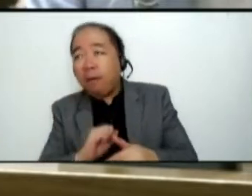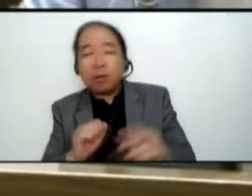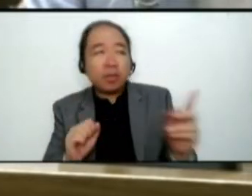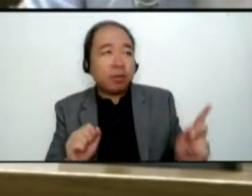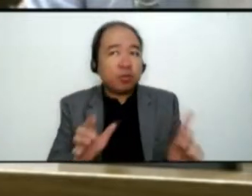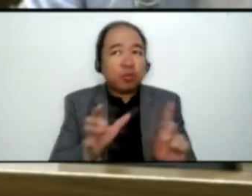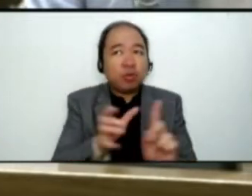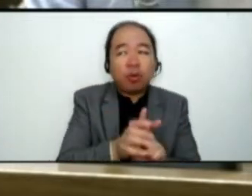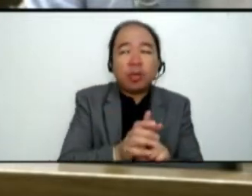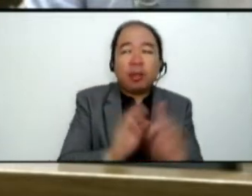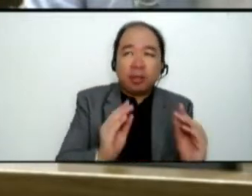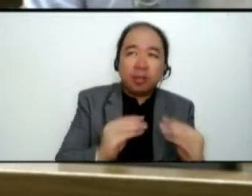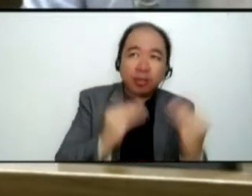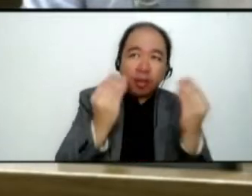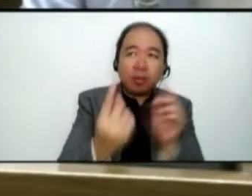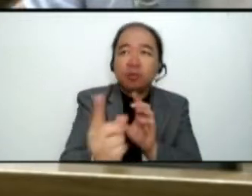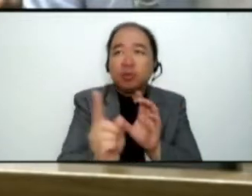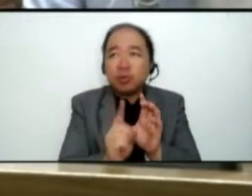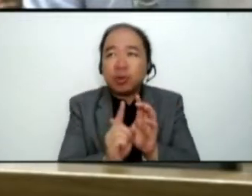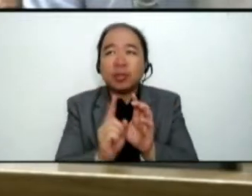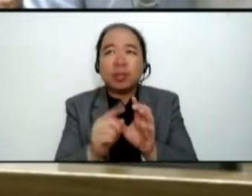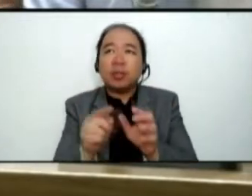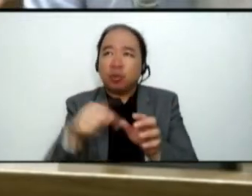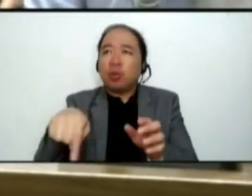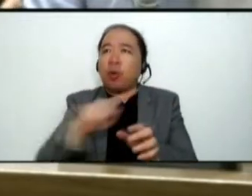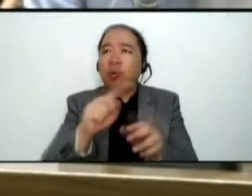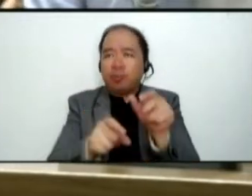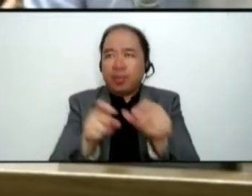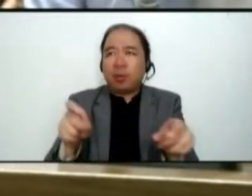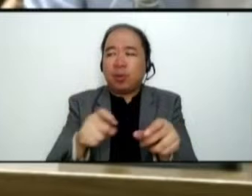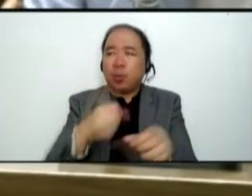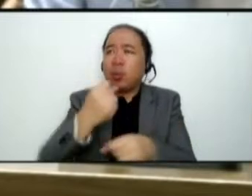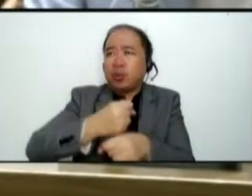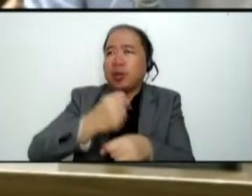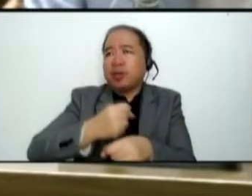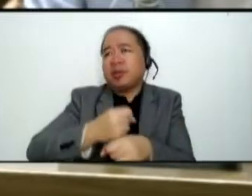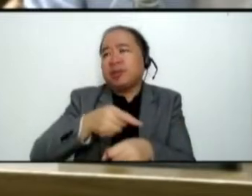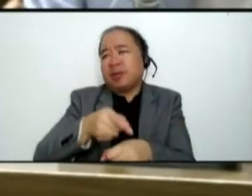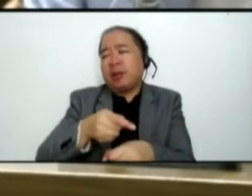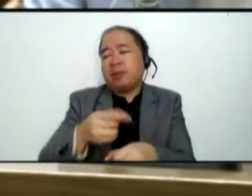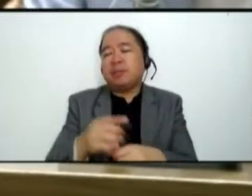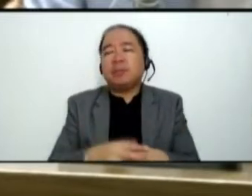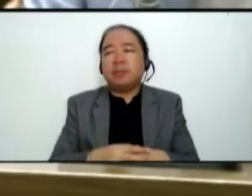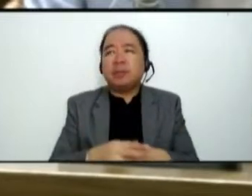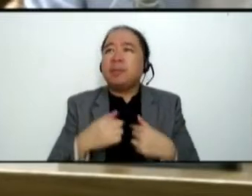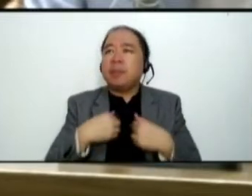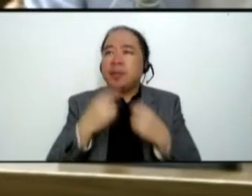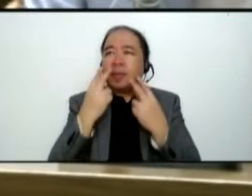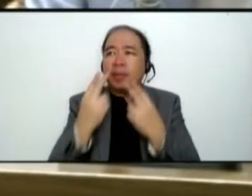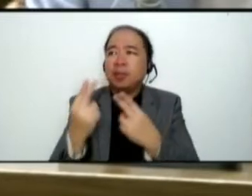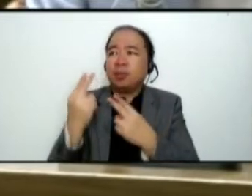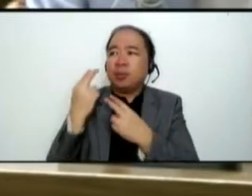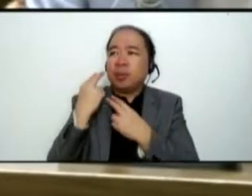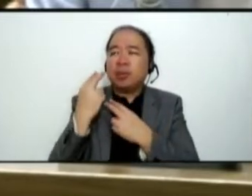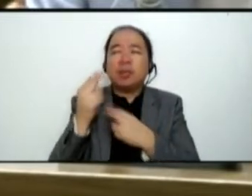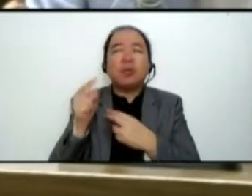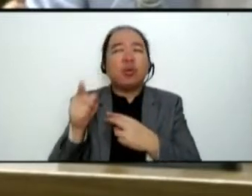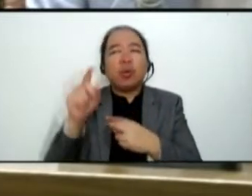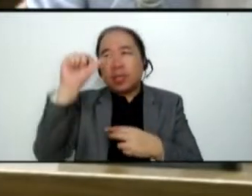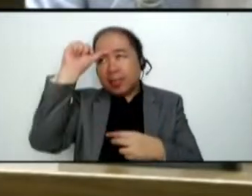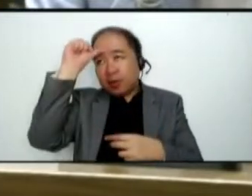and we have the working age population. I am reminded of an innovation from India. They called it